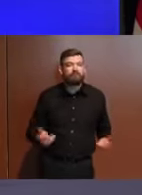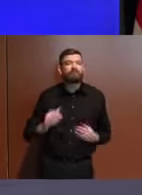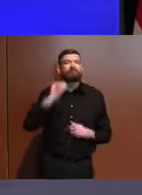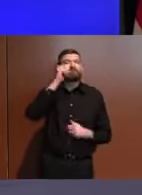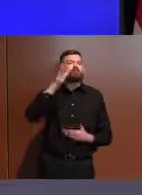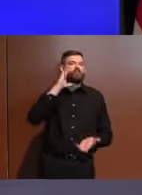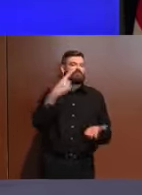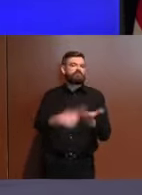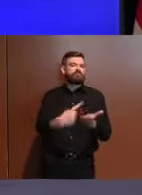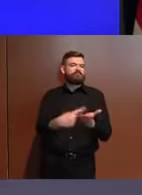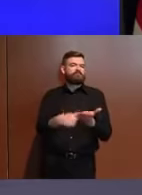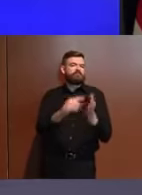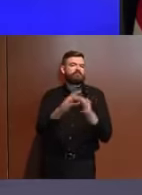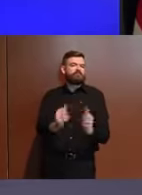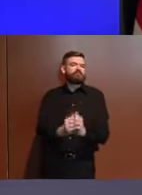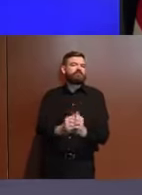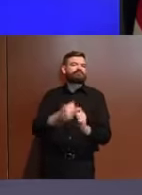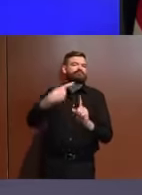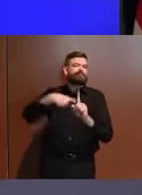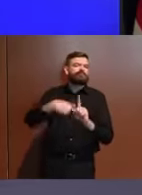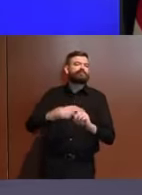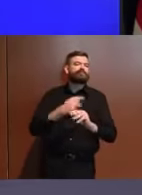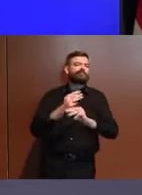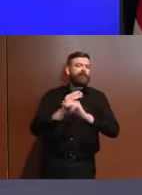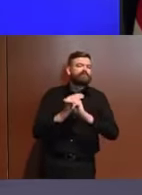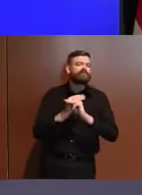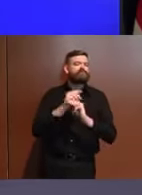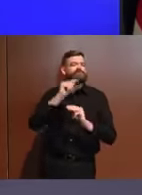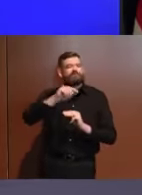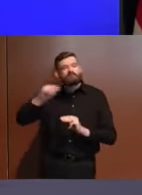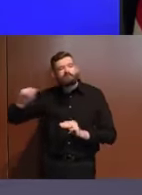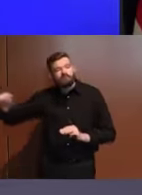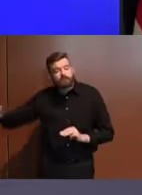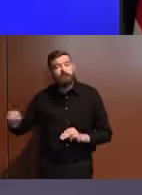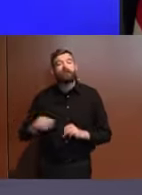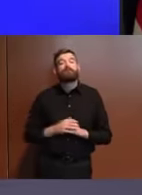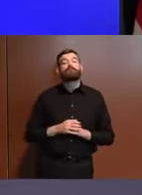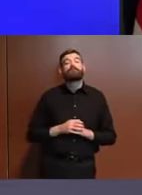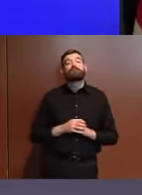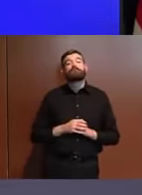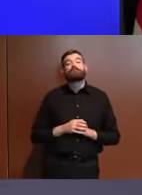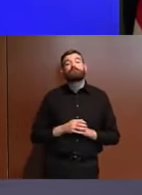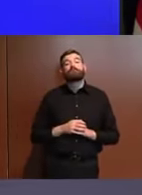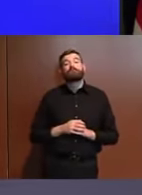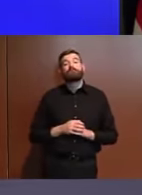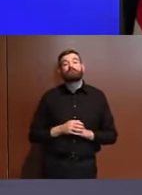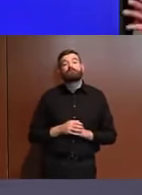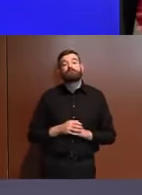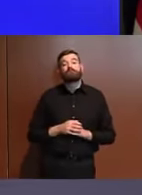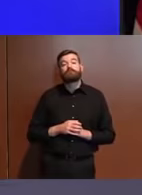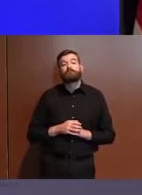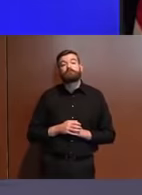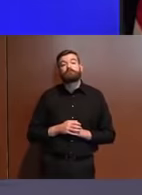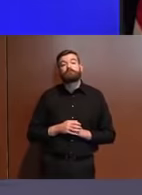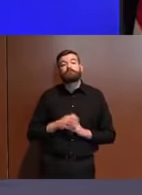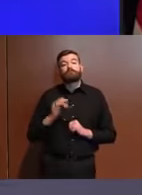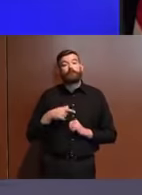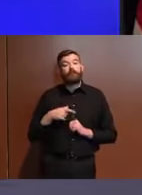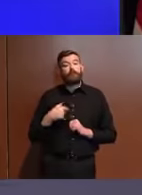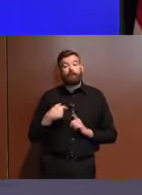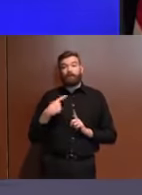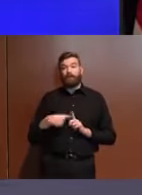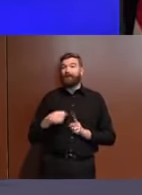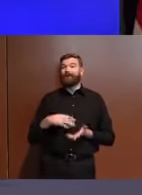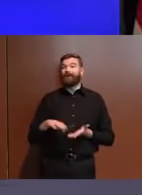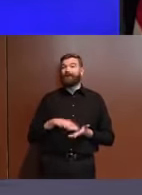because most folks, if they're renting, are renting from somebody who has a mortgage on that property. So if we could provide, so it's either direct